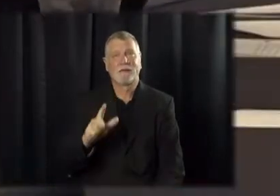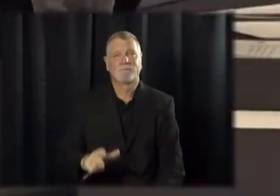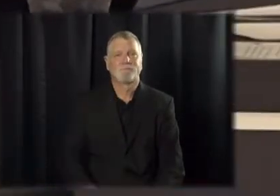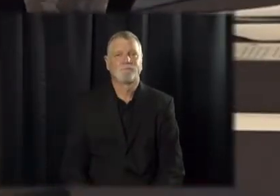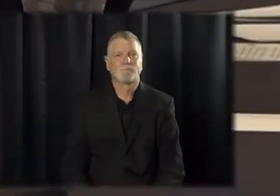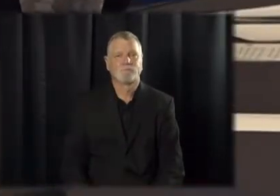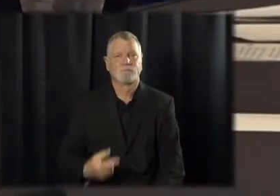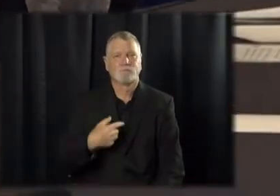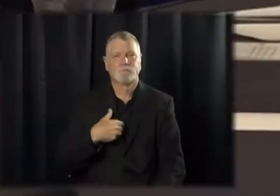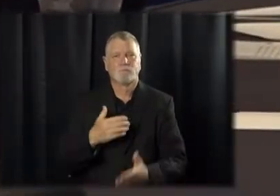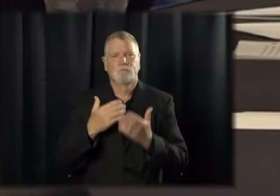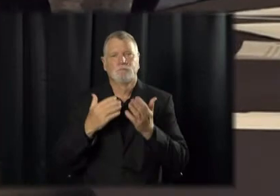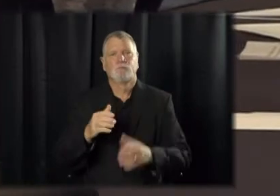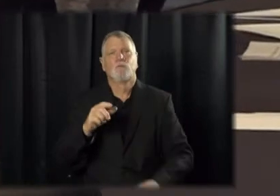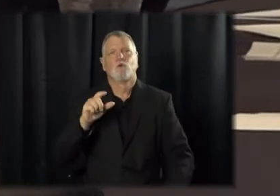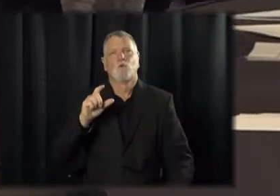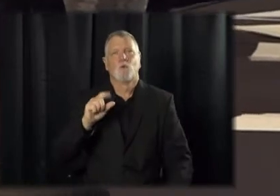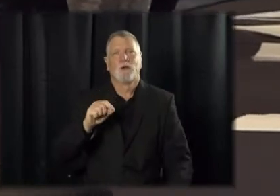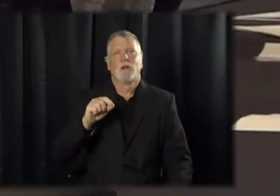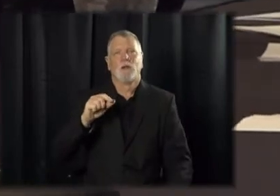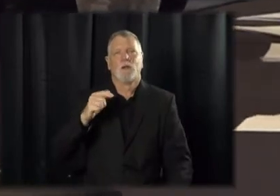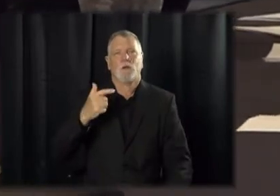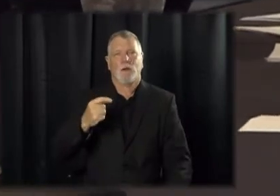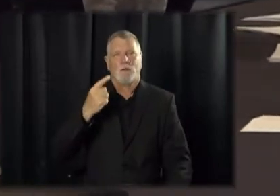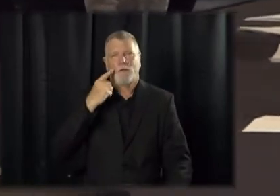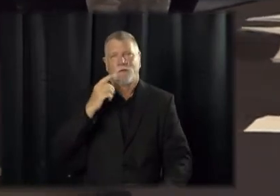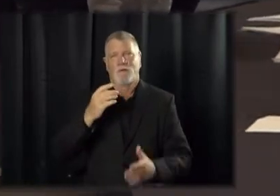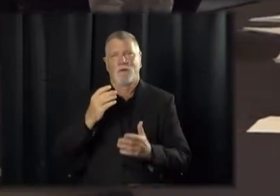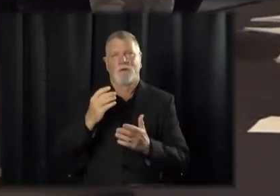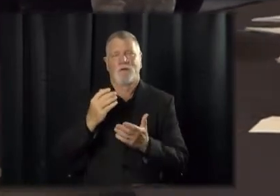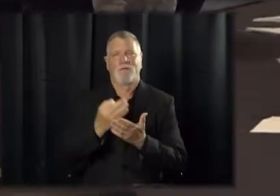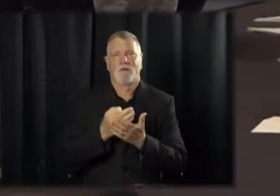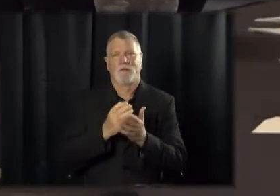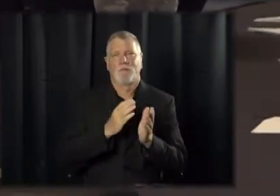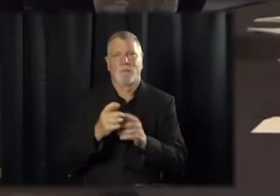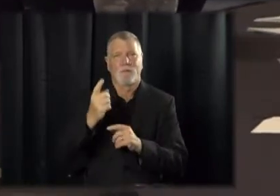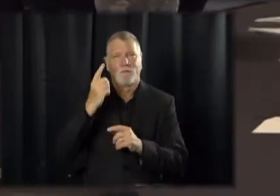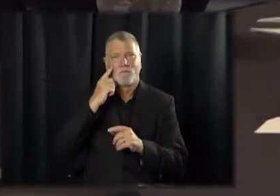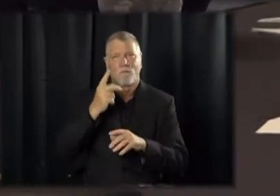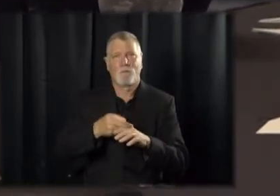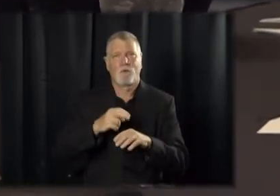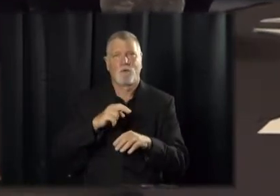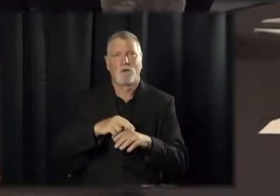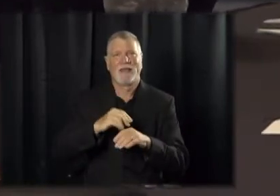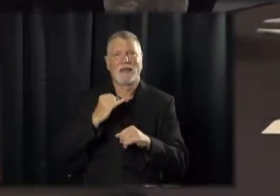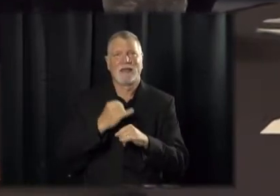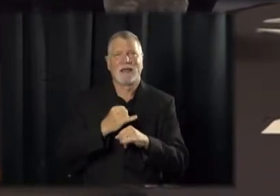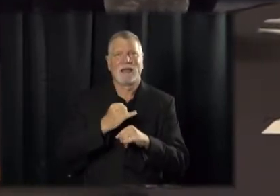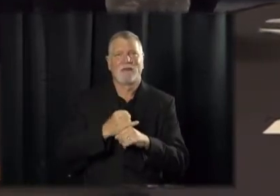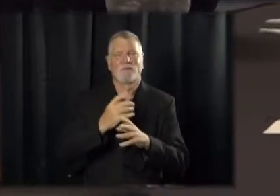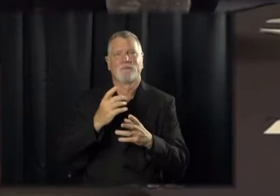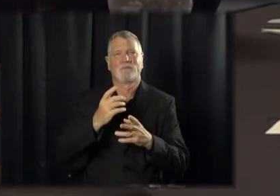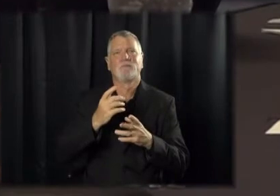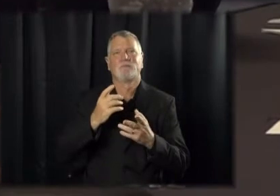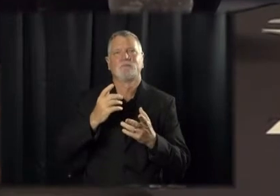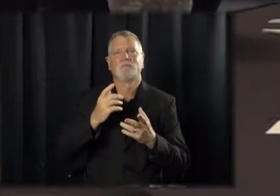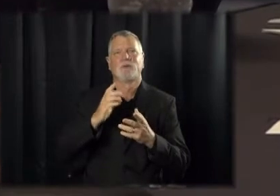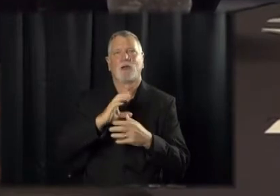Today, we present the 2021 fiscal plan for the Puerto Rico Industrial Development Company, better known as